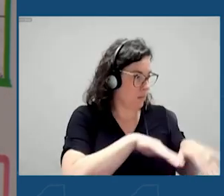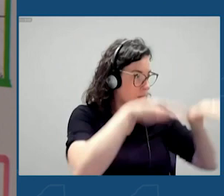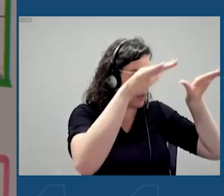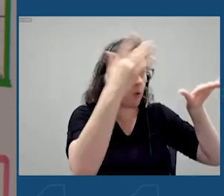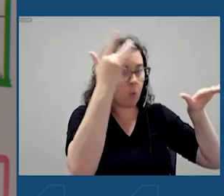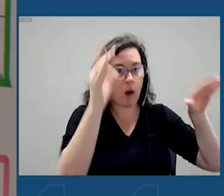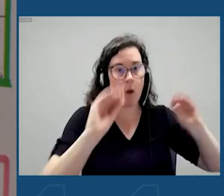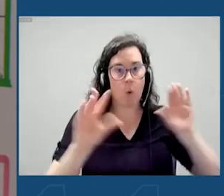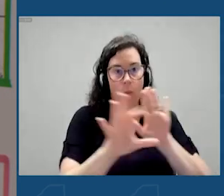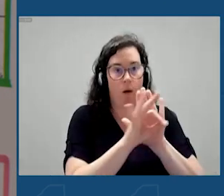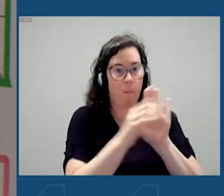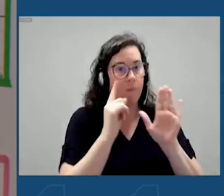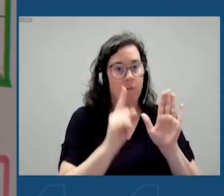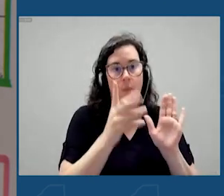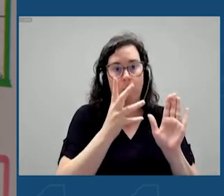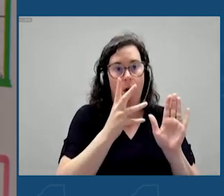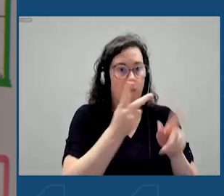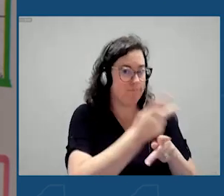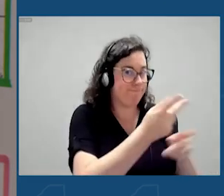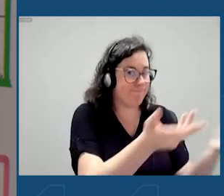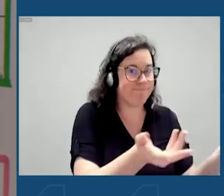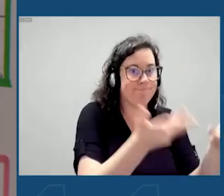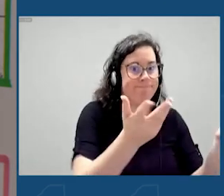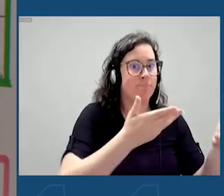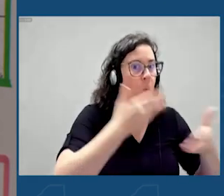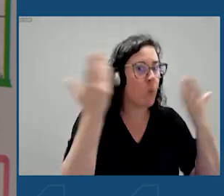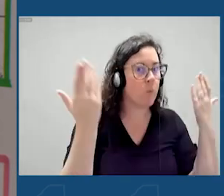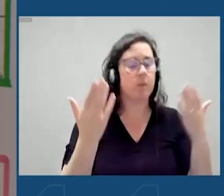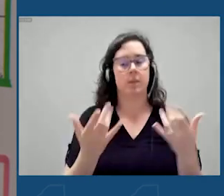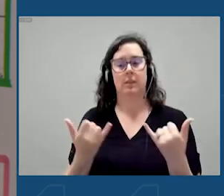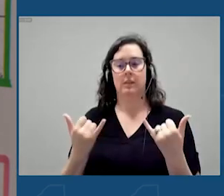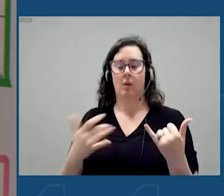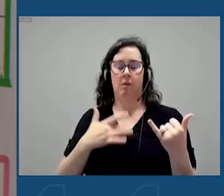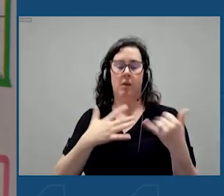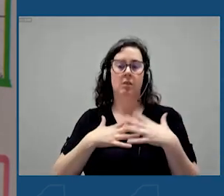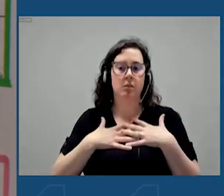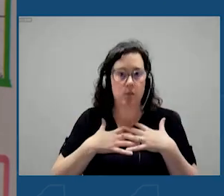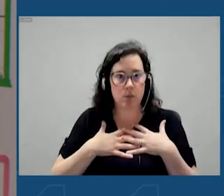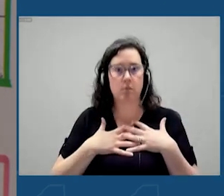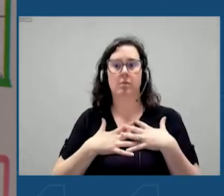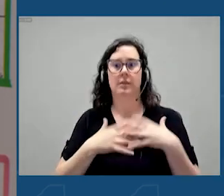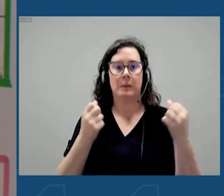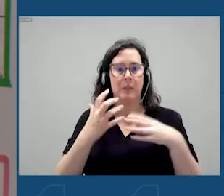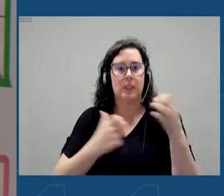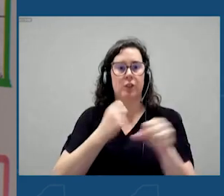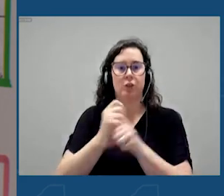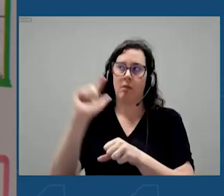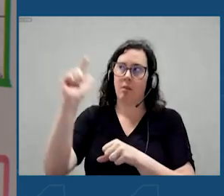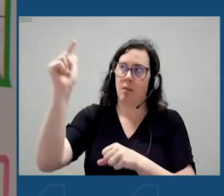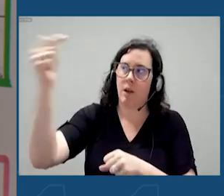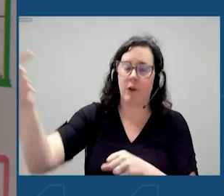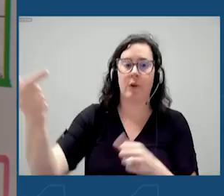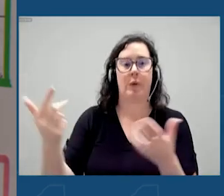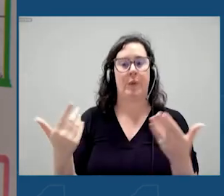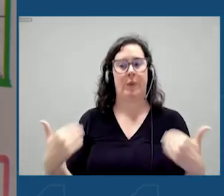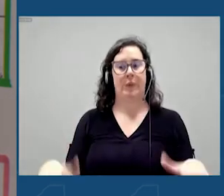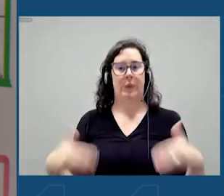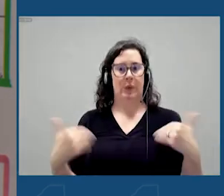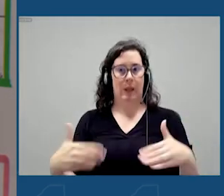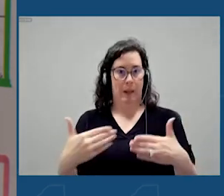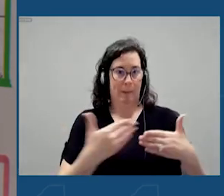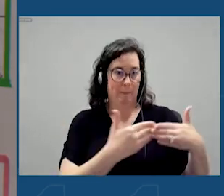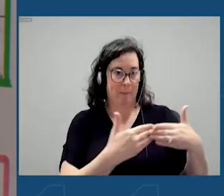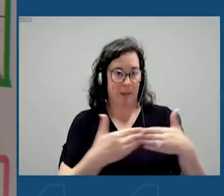35 years ago. And it pains me to know that all these years later, when that baby is